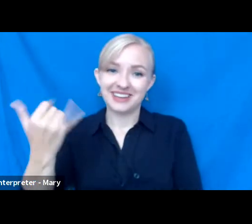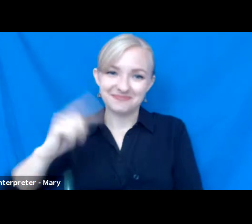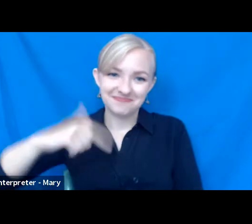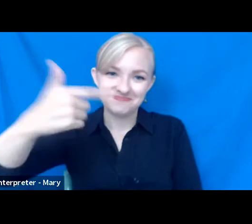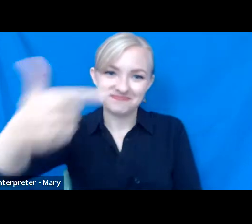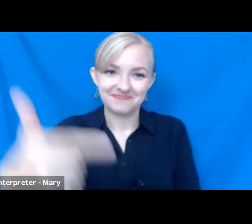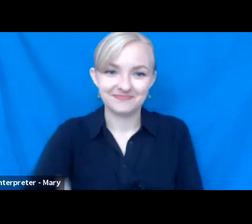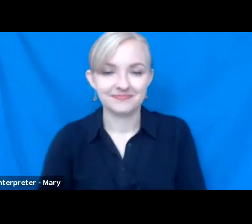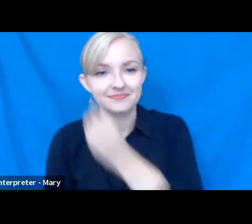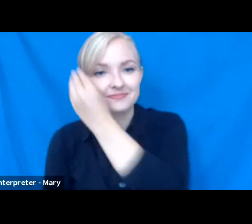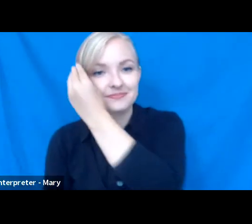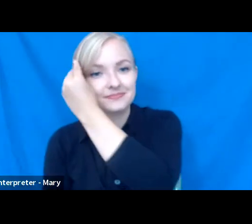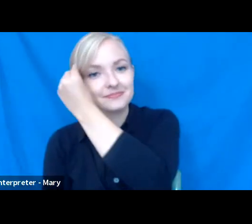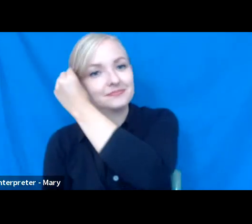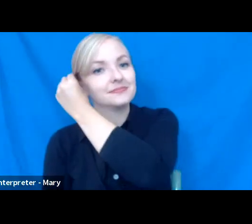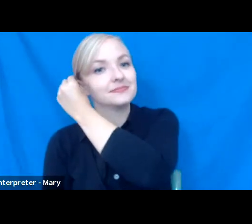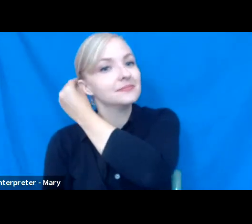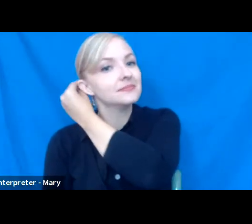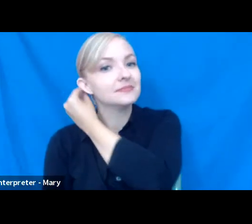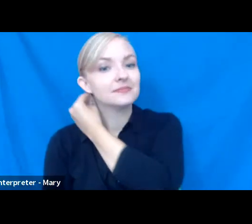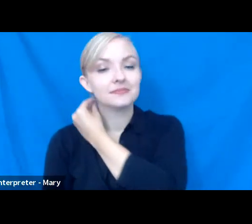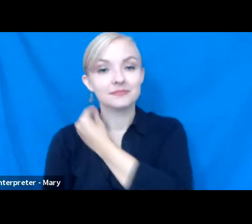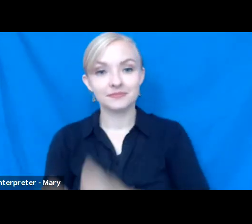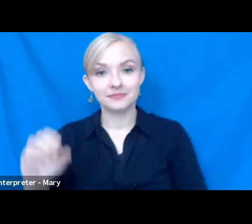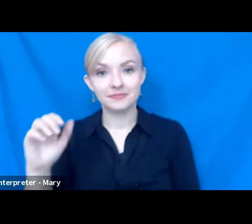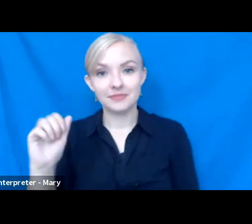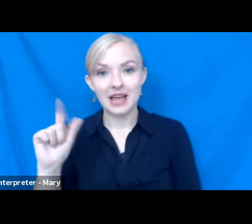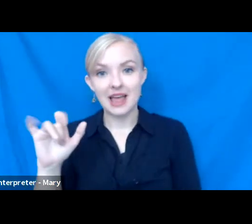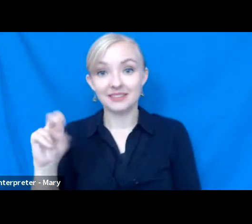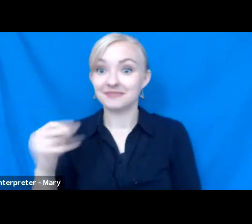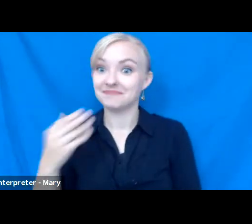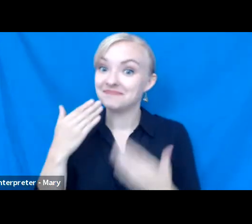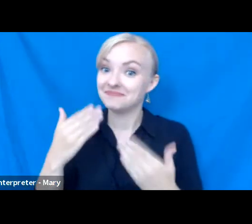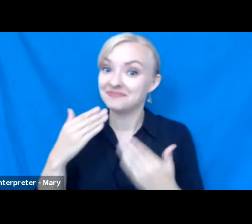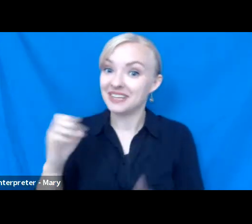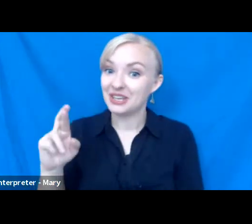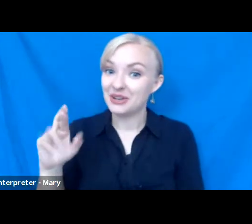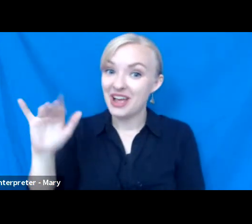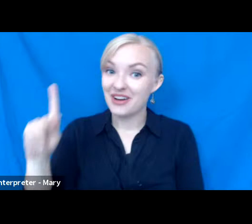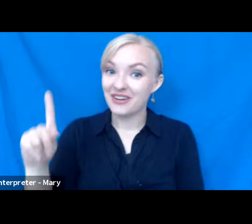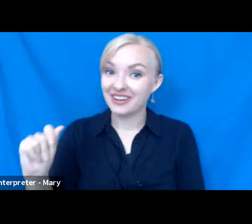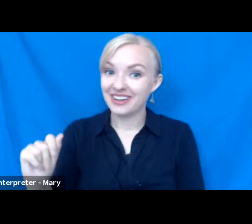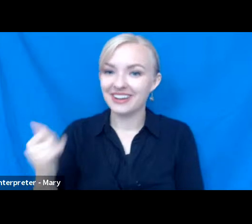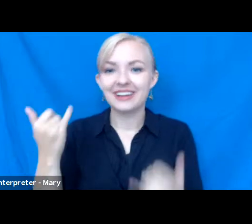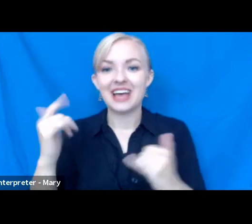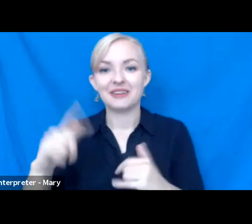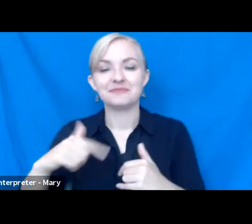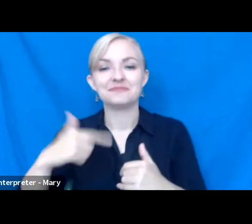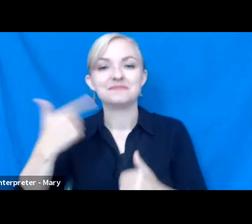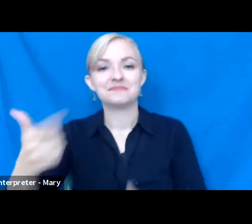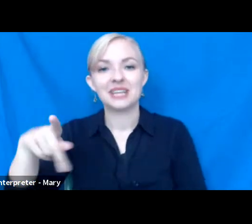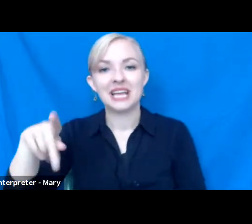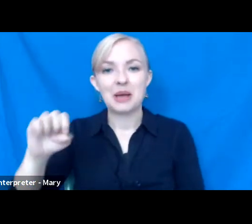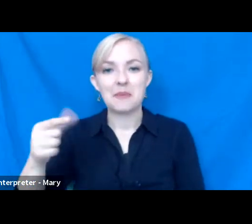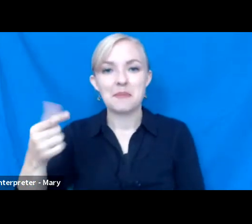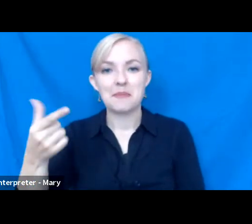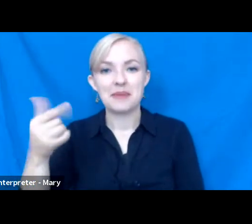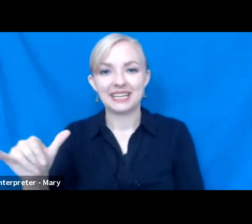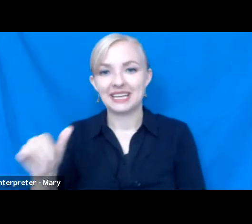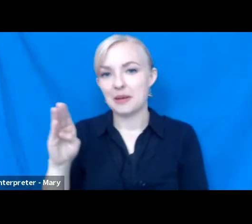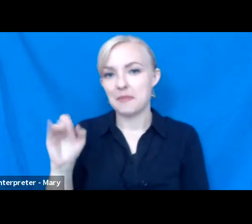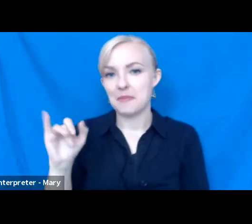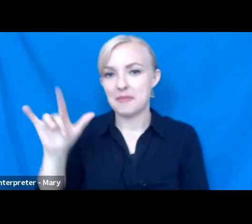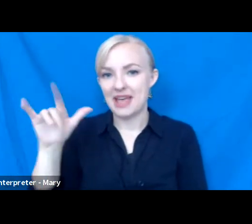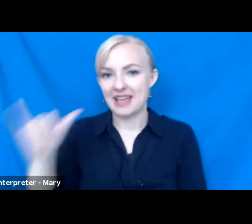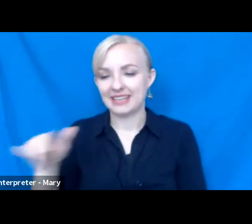you. Thank you so much, Erica. And now I want to introduce Peggy Bailey, who is the